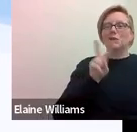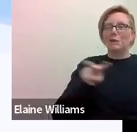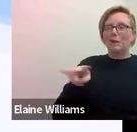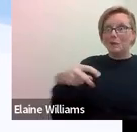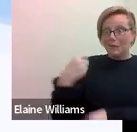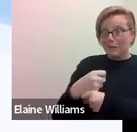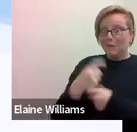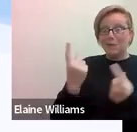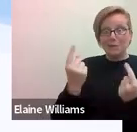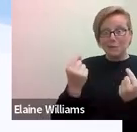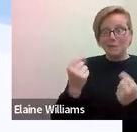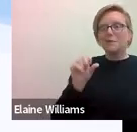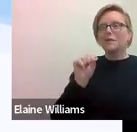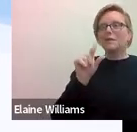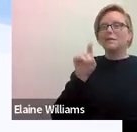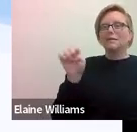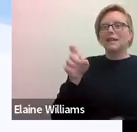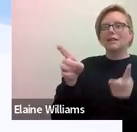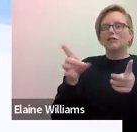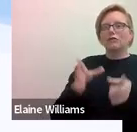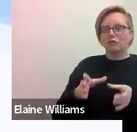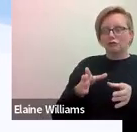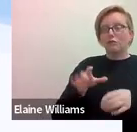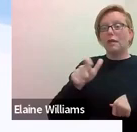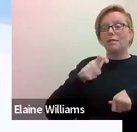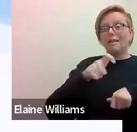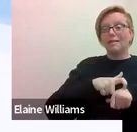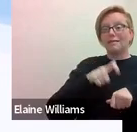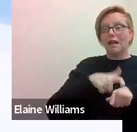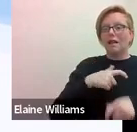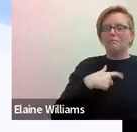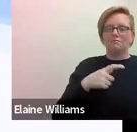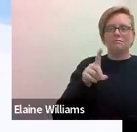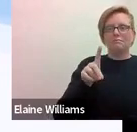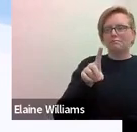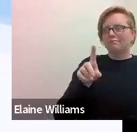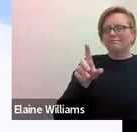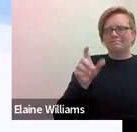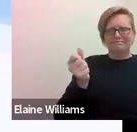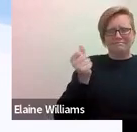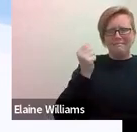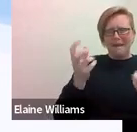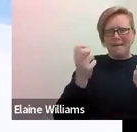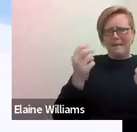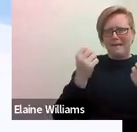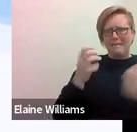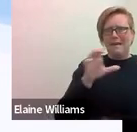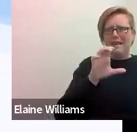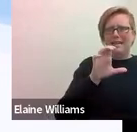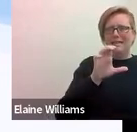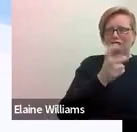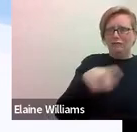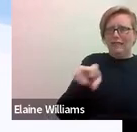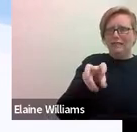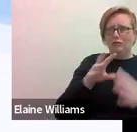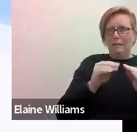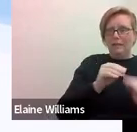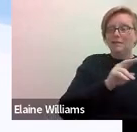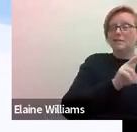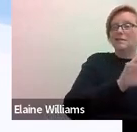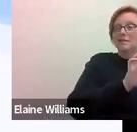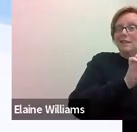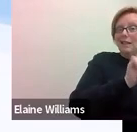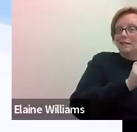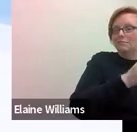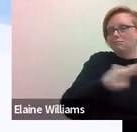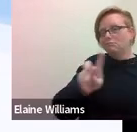So during that time, I've participated in hundreds of transition meetings from CDS to kindergarten. And then the last